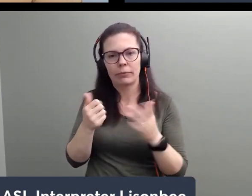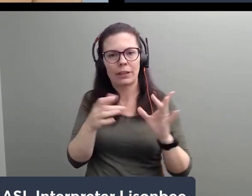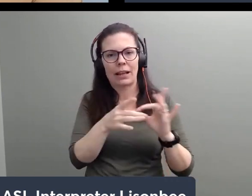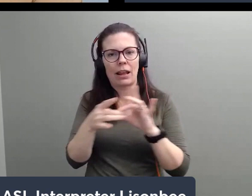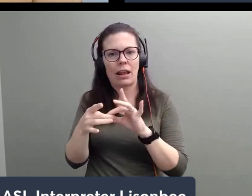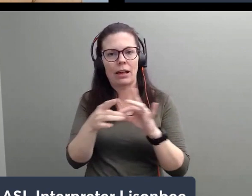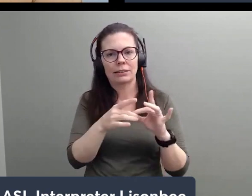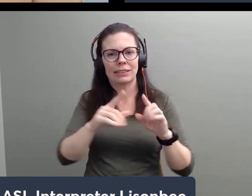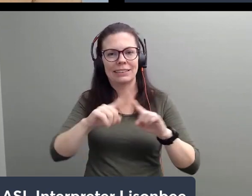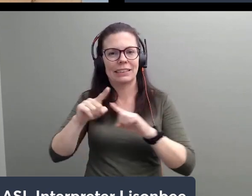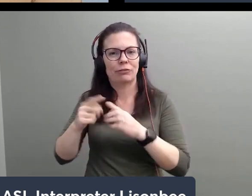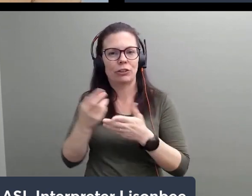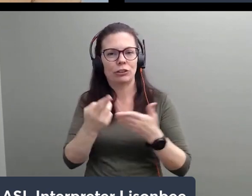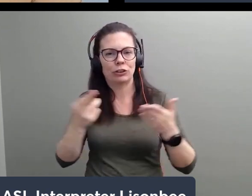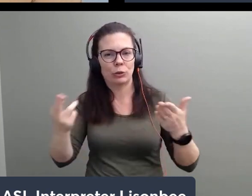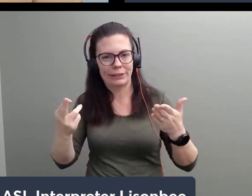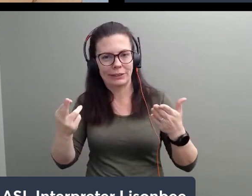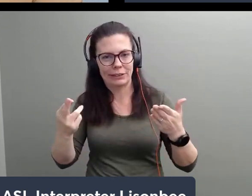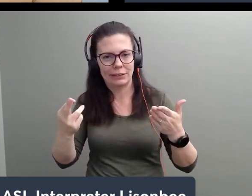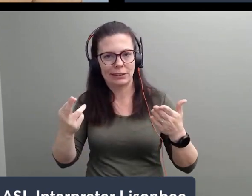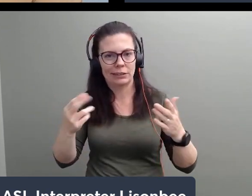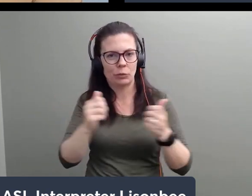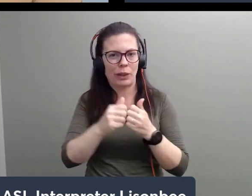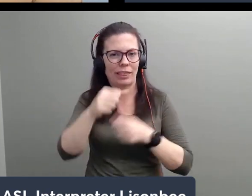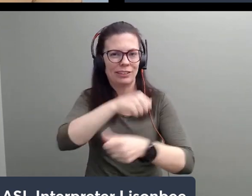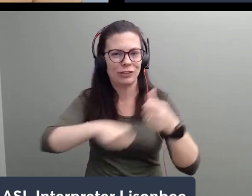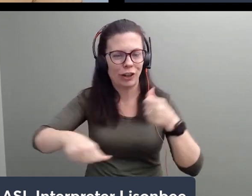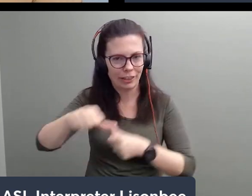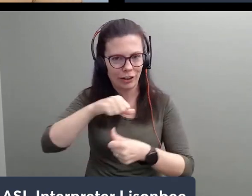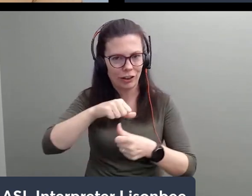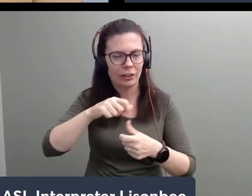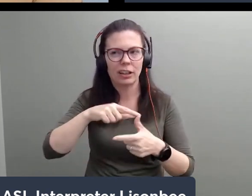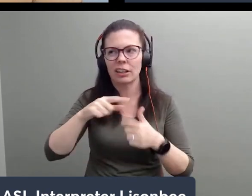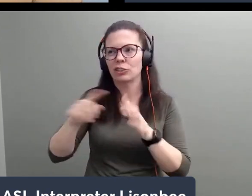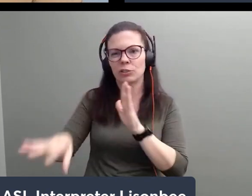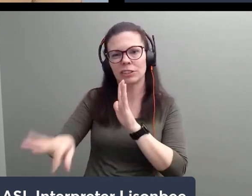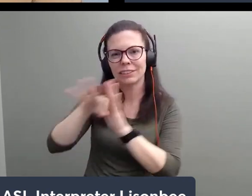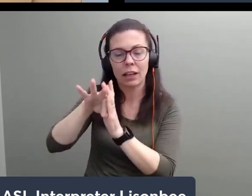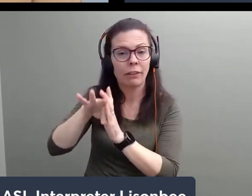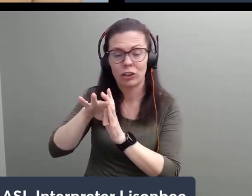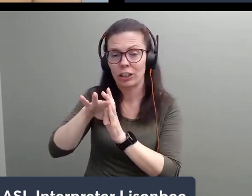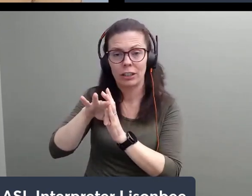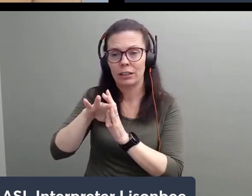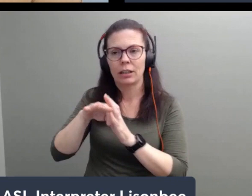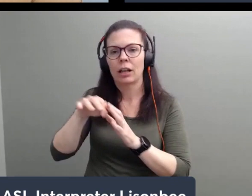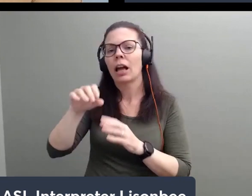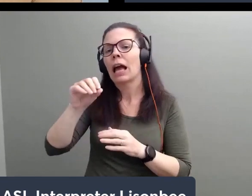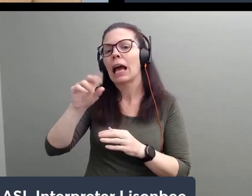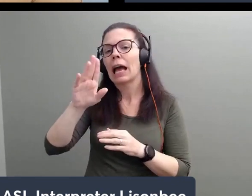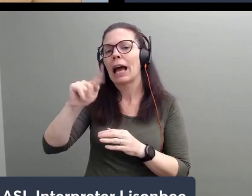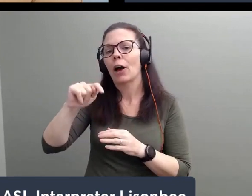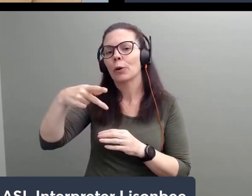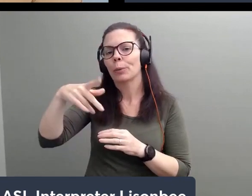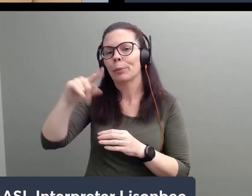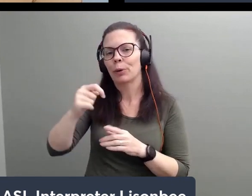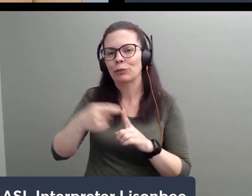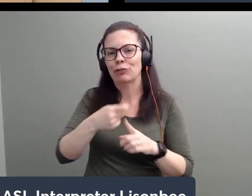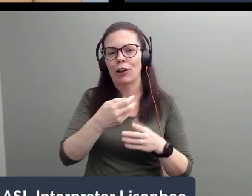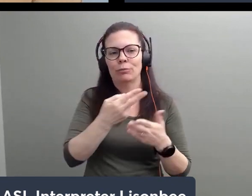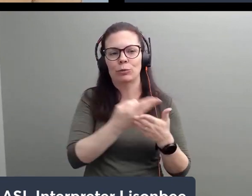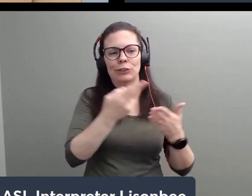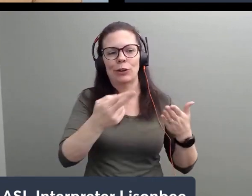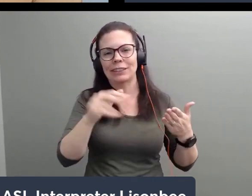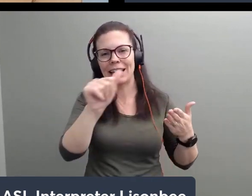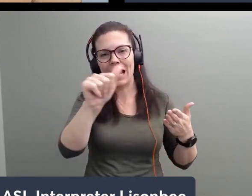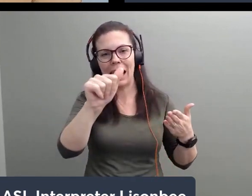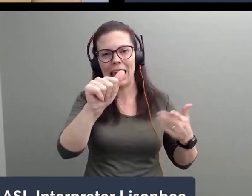connecting different resources one with the other and discovering, for example, where are the outputs from resource A that